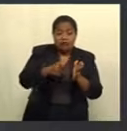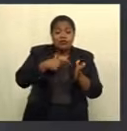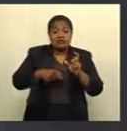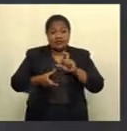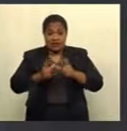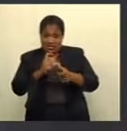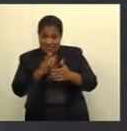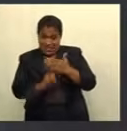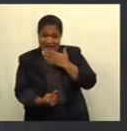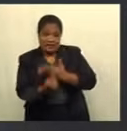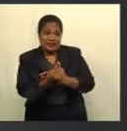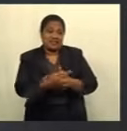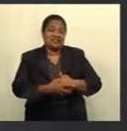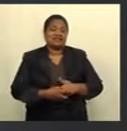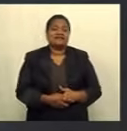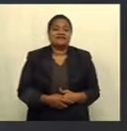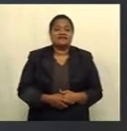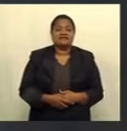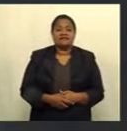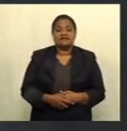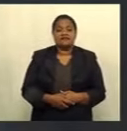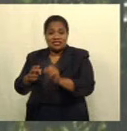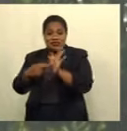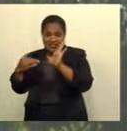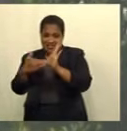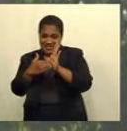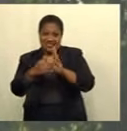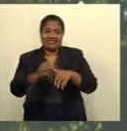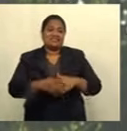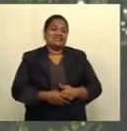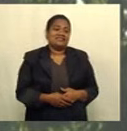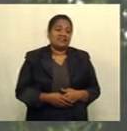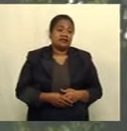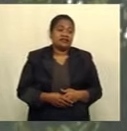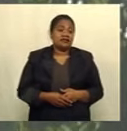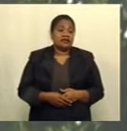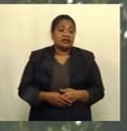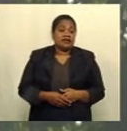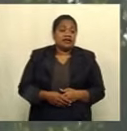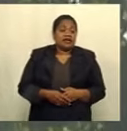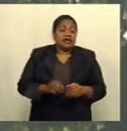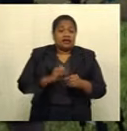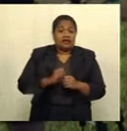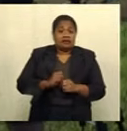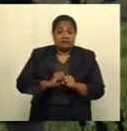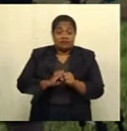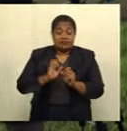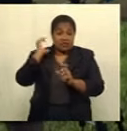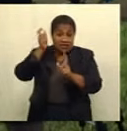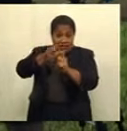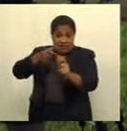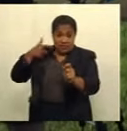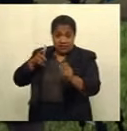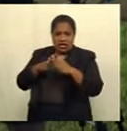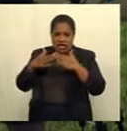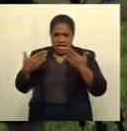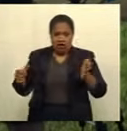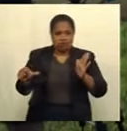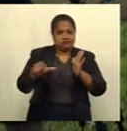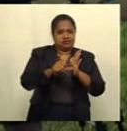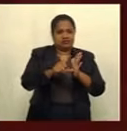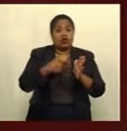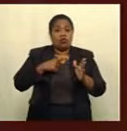crisis. Kelly Vathala, FBC News. And pandemic puts archery in a tough spot. This and more coming up.